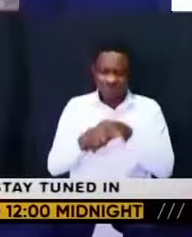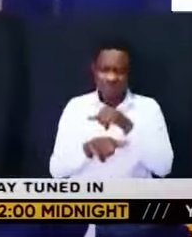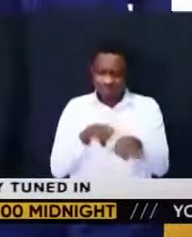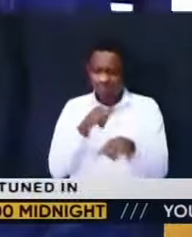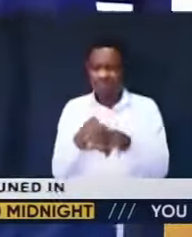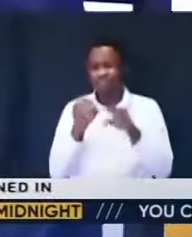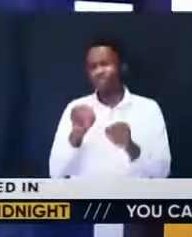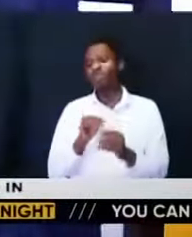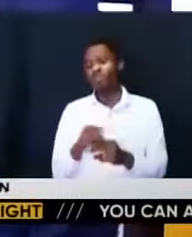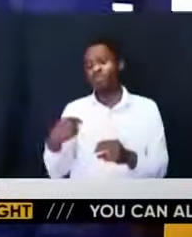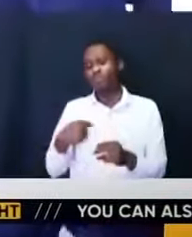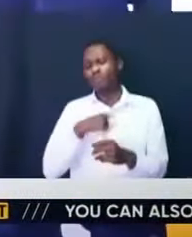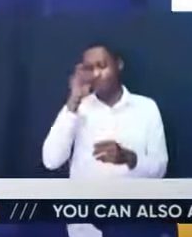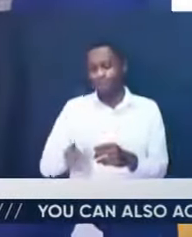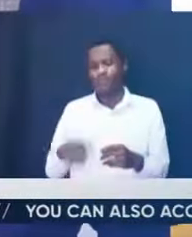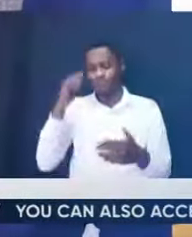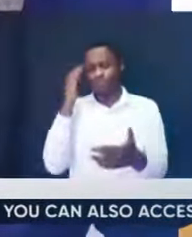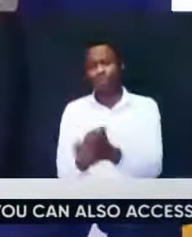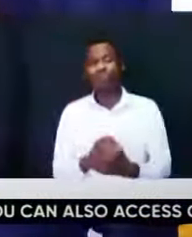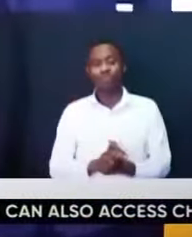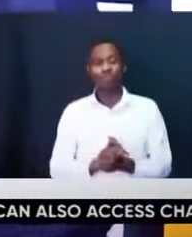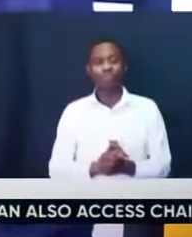enemy we need to stop